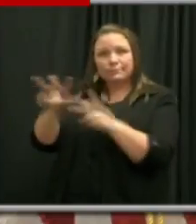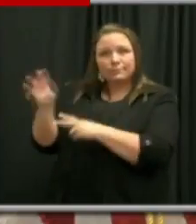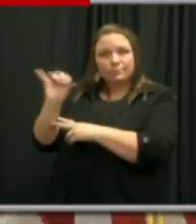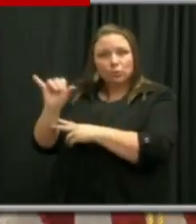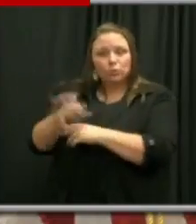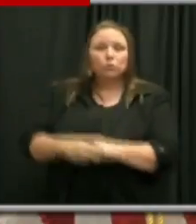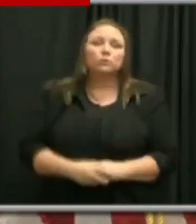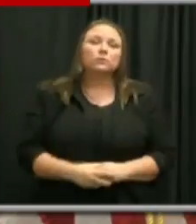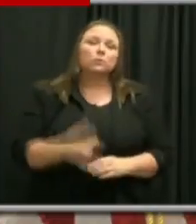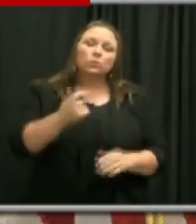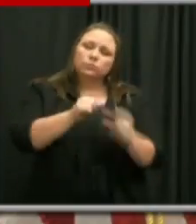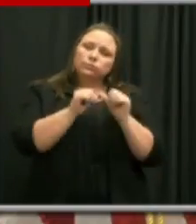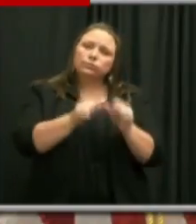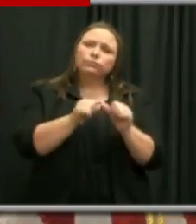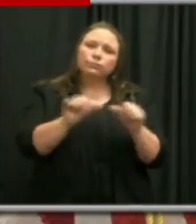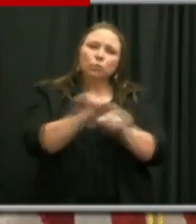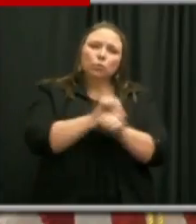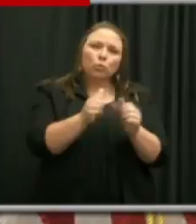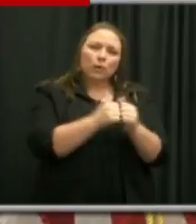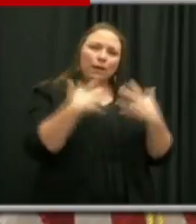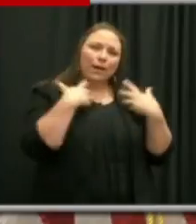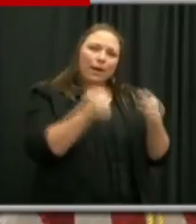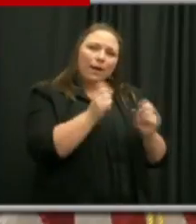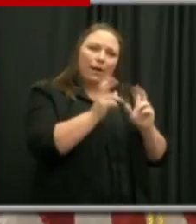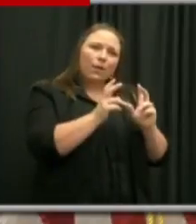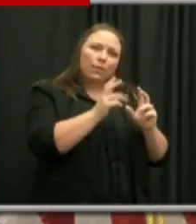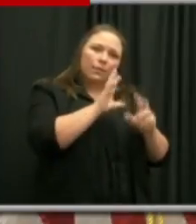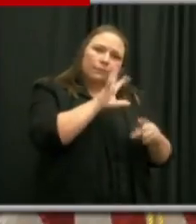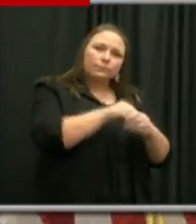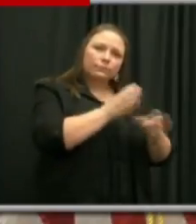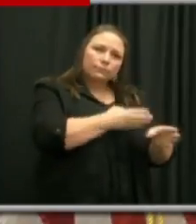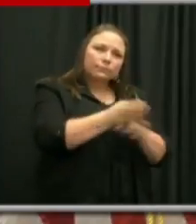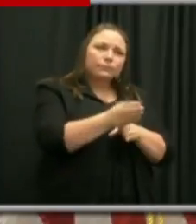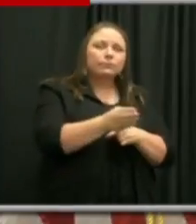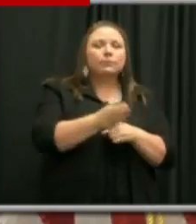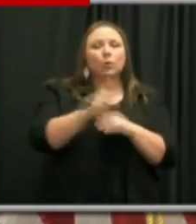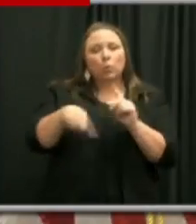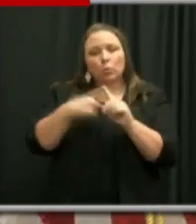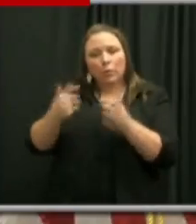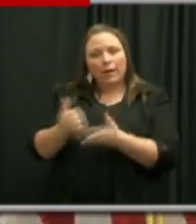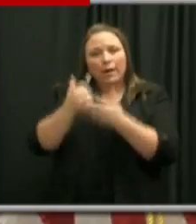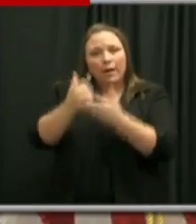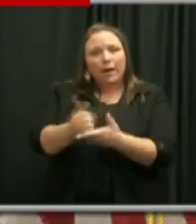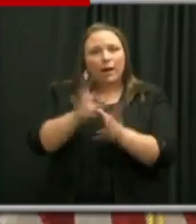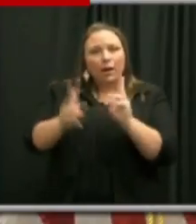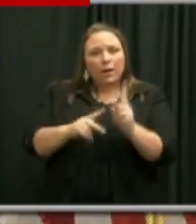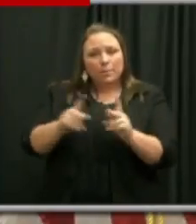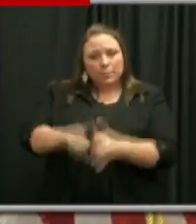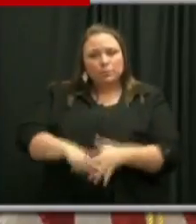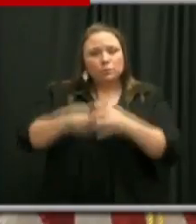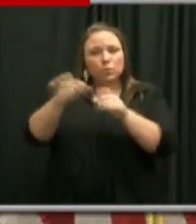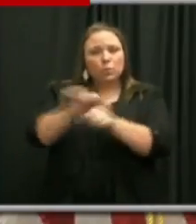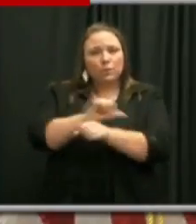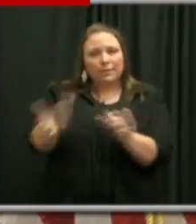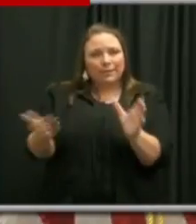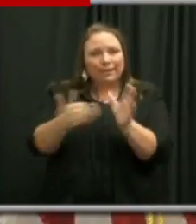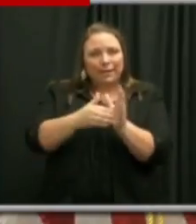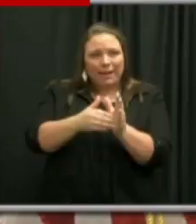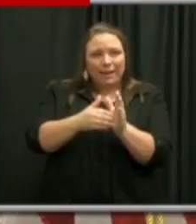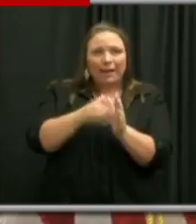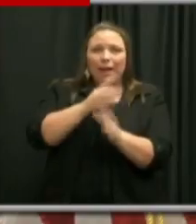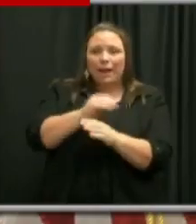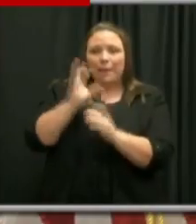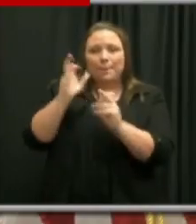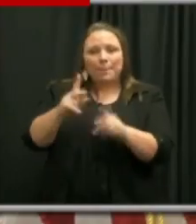with health officials and members of the community as we help Nashvilleians safely get back to work and business